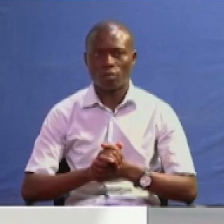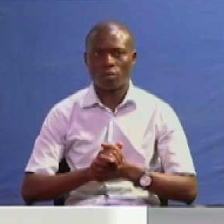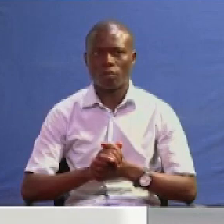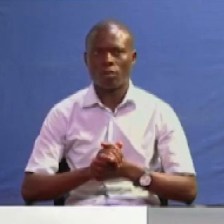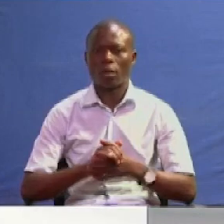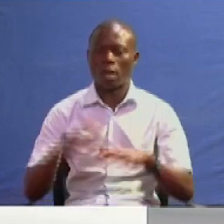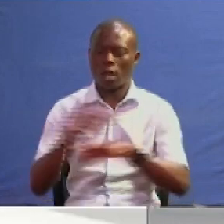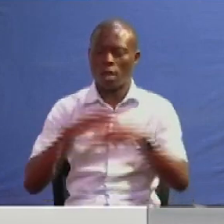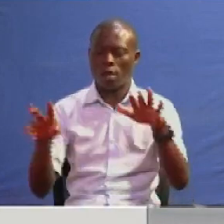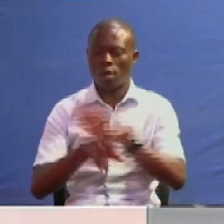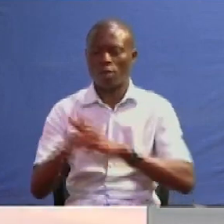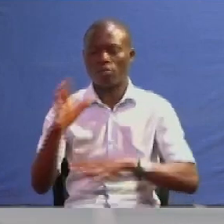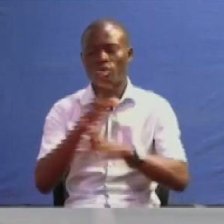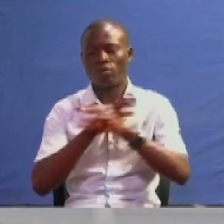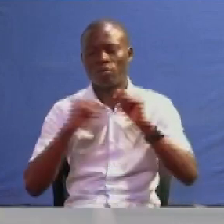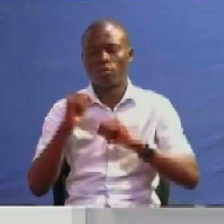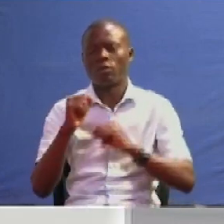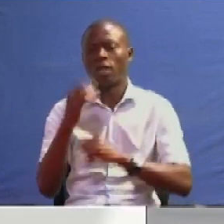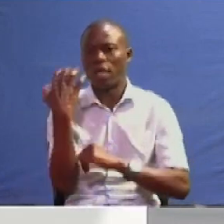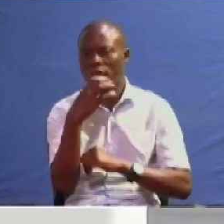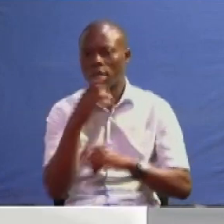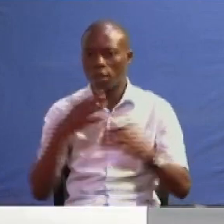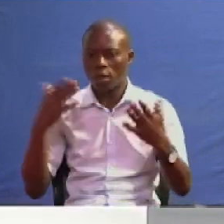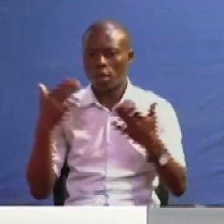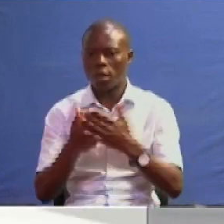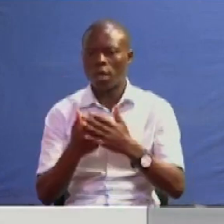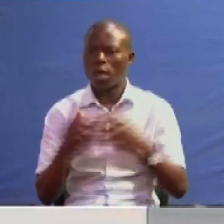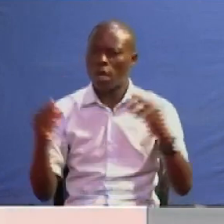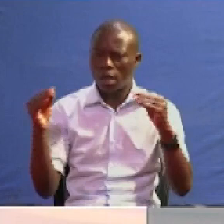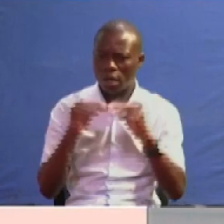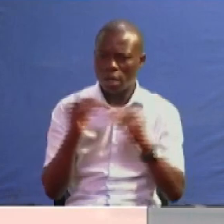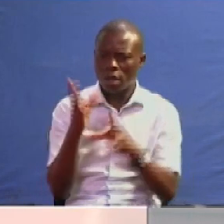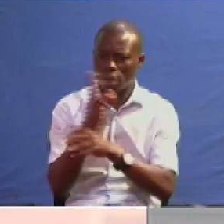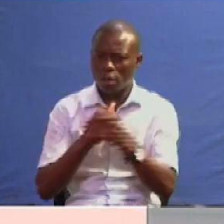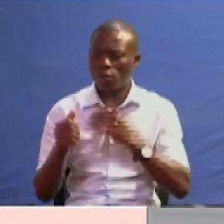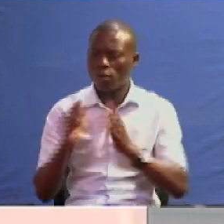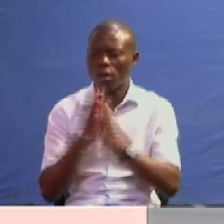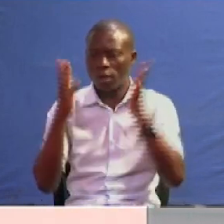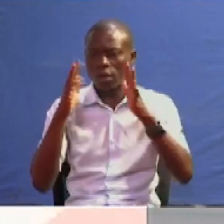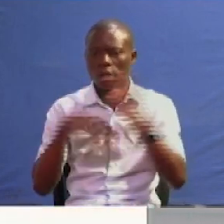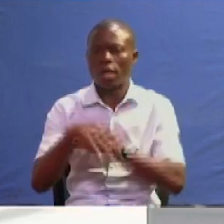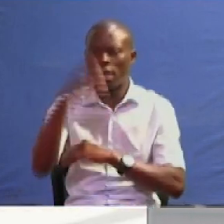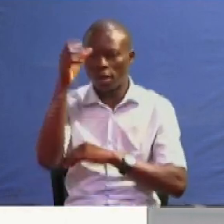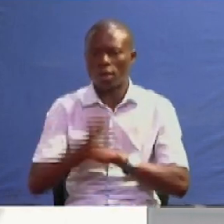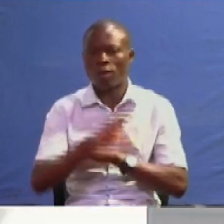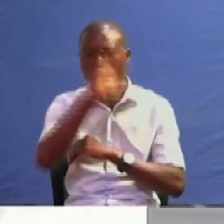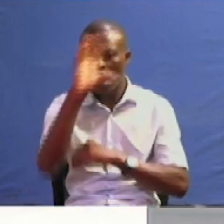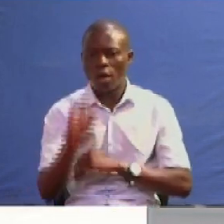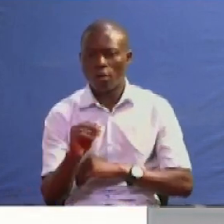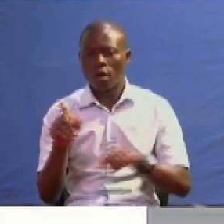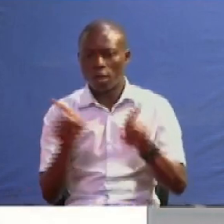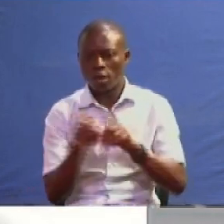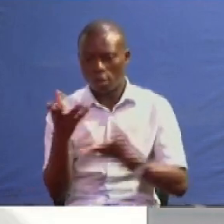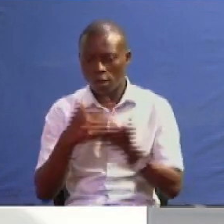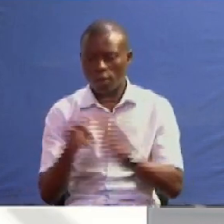Deputy President Rigathi Gachagua has today attended the presidential inauguration ceremony of South African President